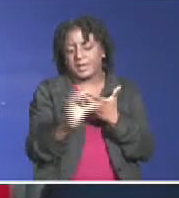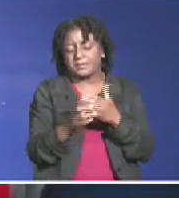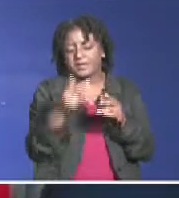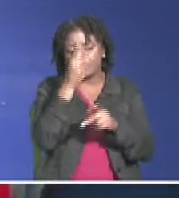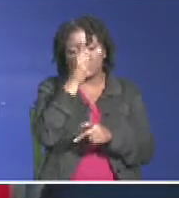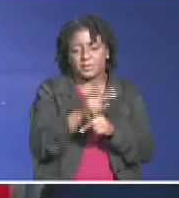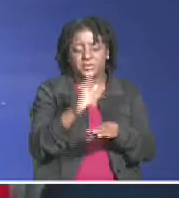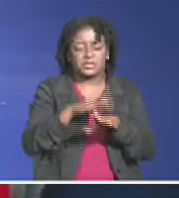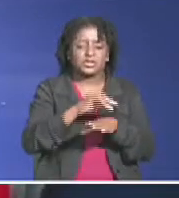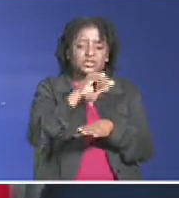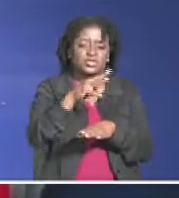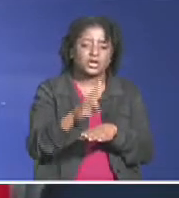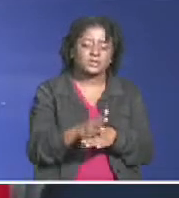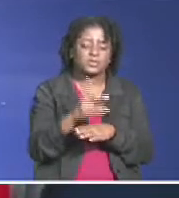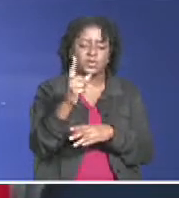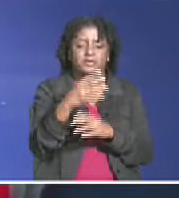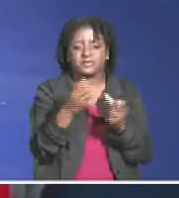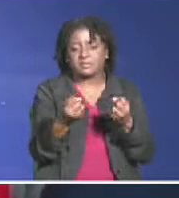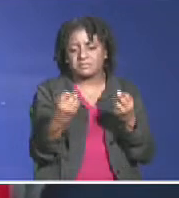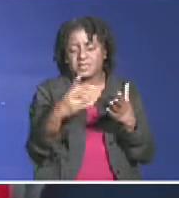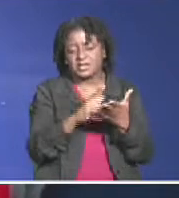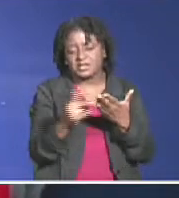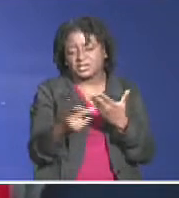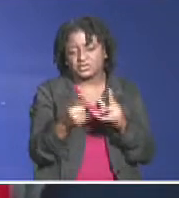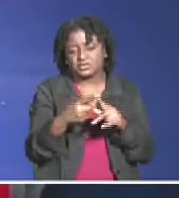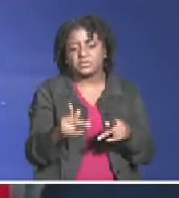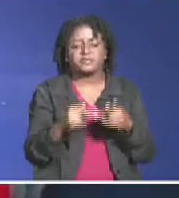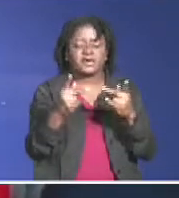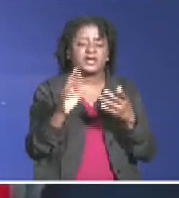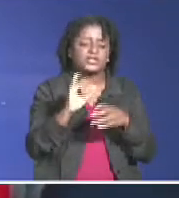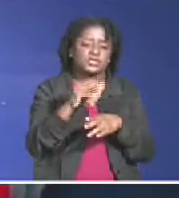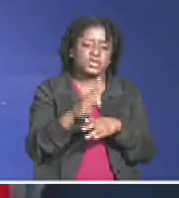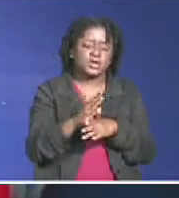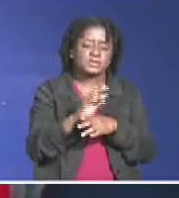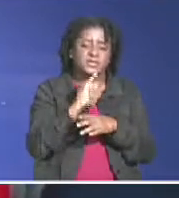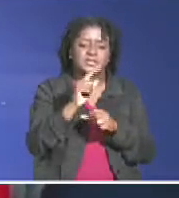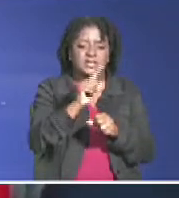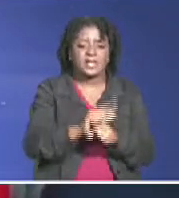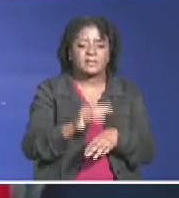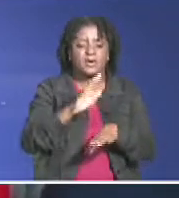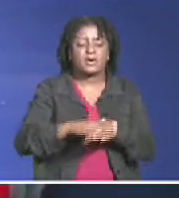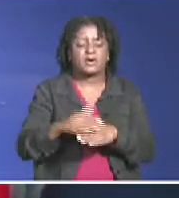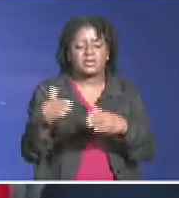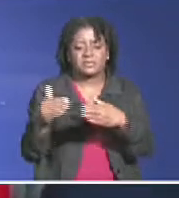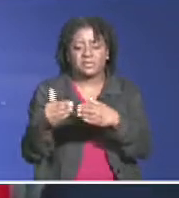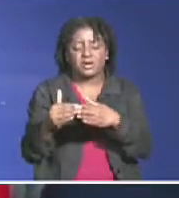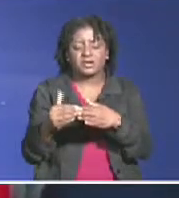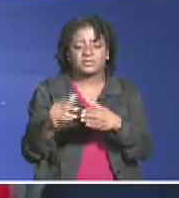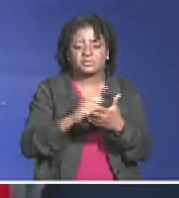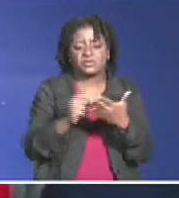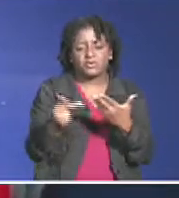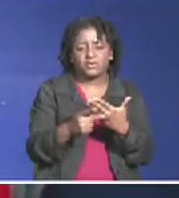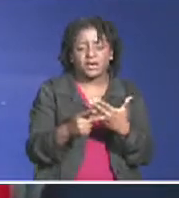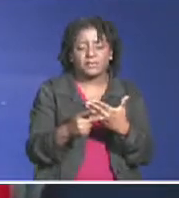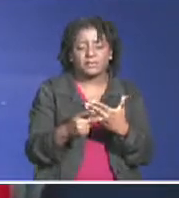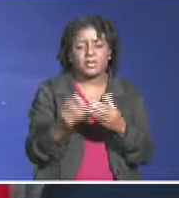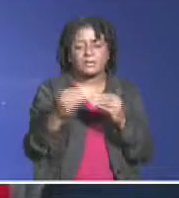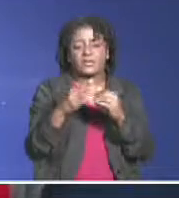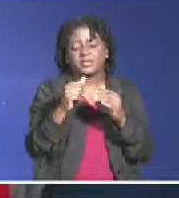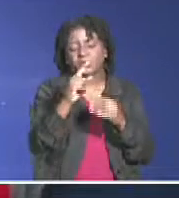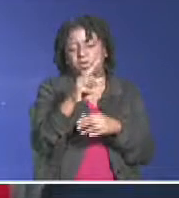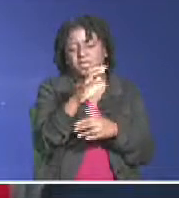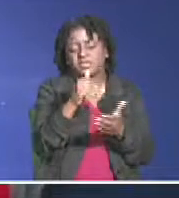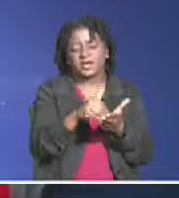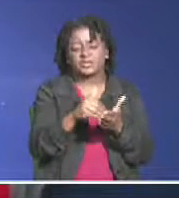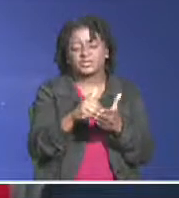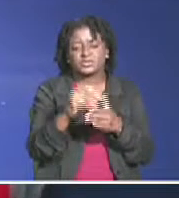on jobs. He says one of the many initiatives to provide jobs is the Labor on the Blocks program. Kalmer says over